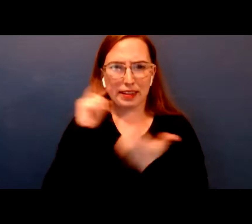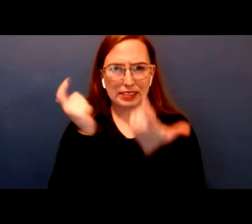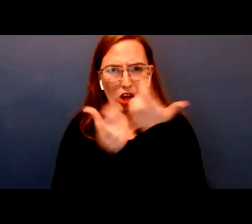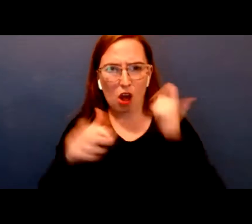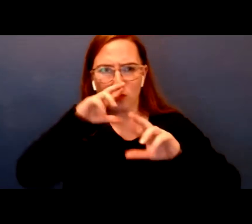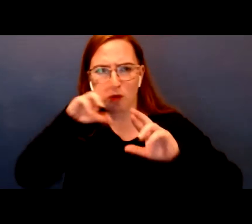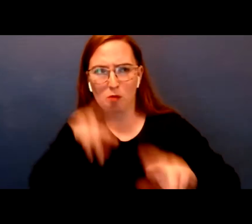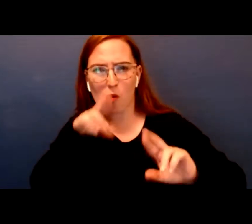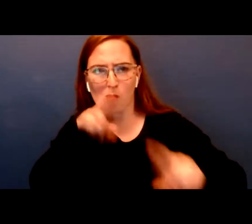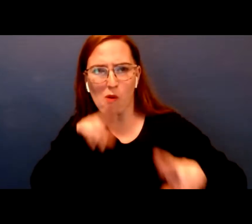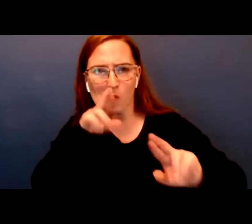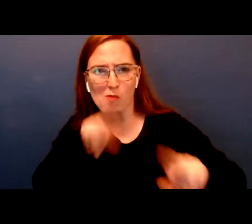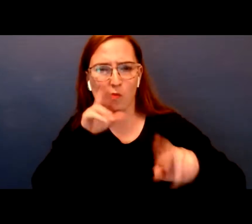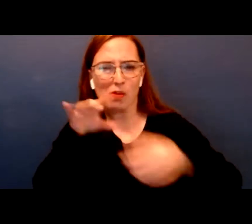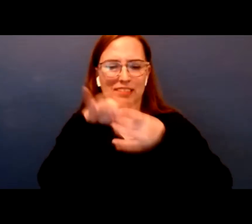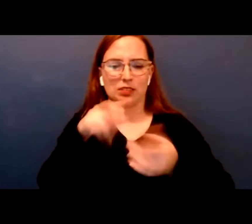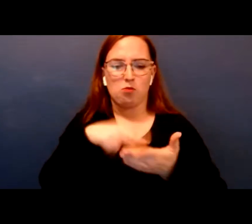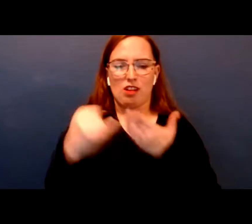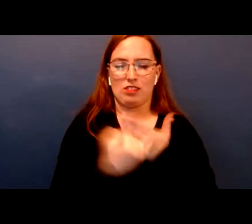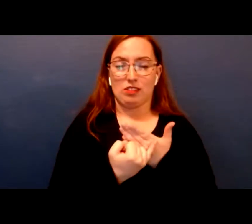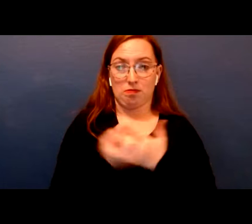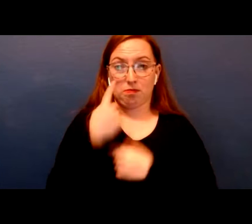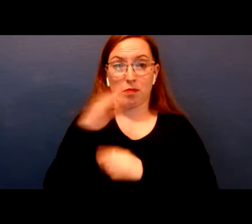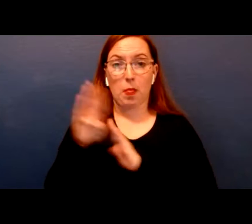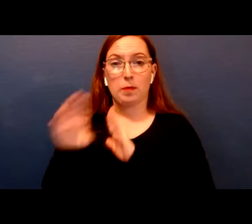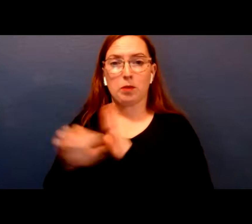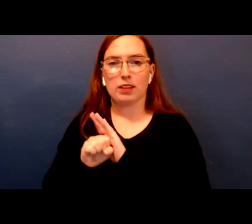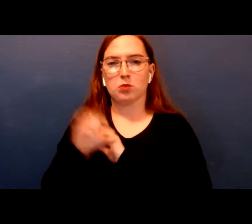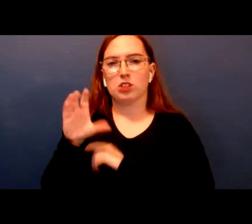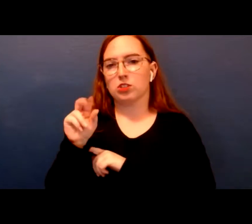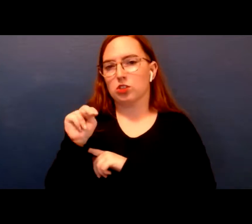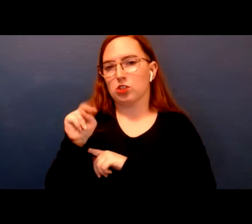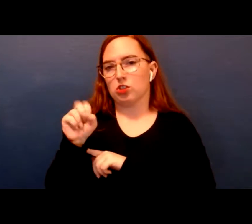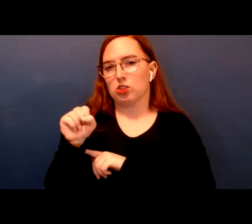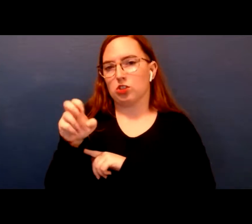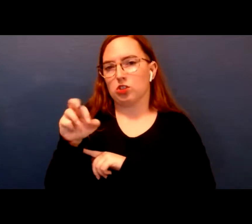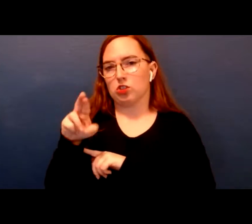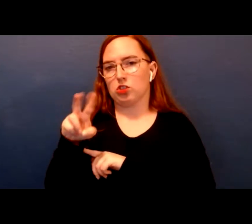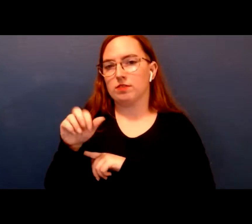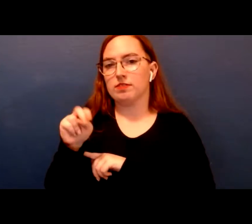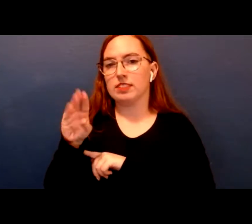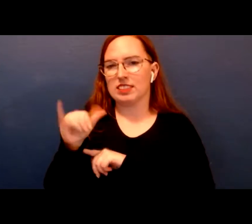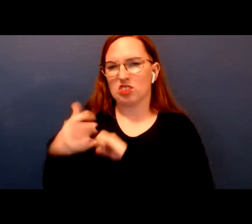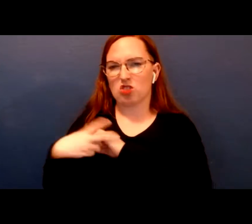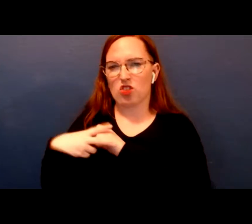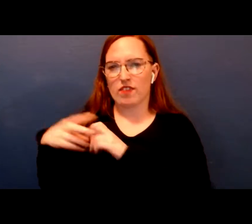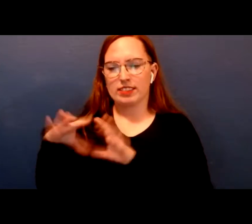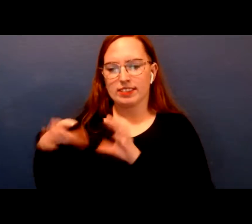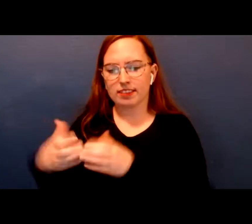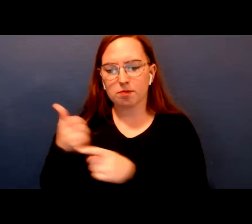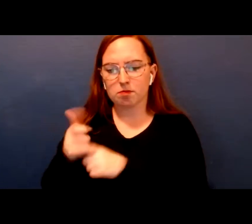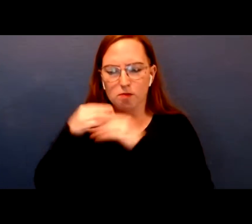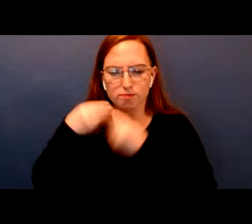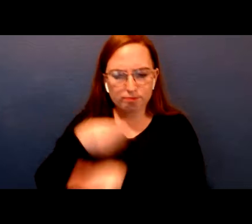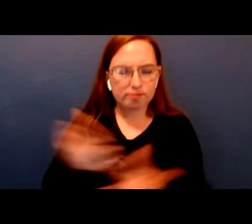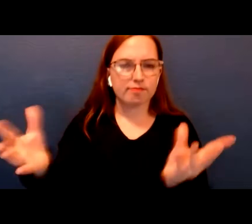project. One was funded by Barton Springs Conservancy. You can see it on their website. It's a natural resource inventory. And then as part of the vision